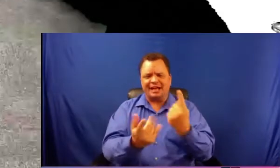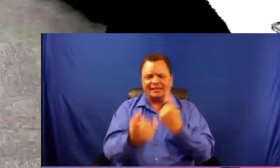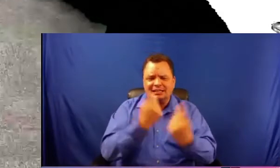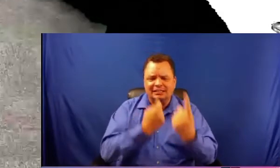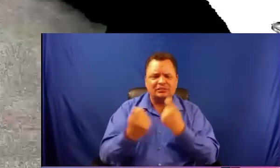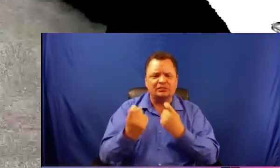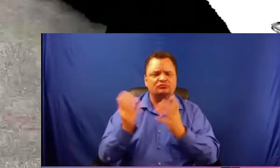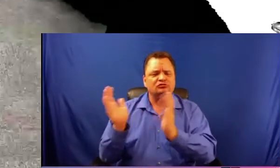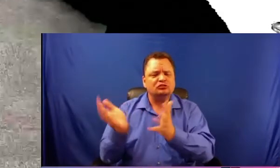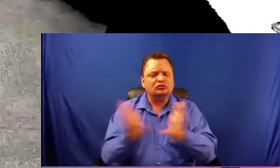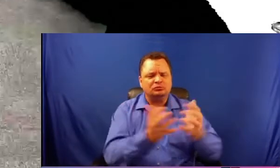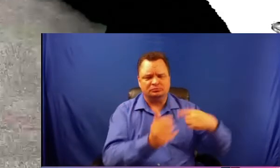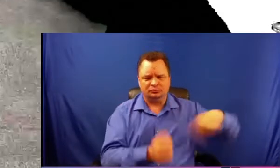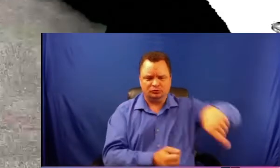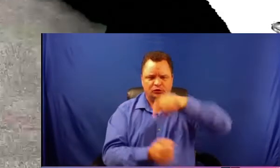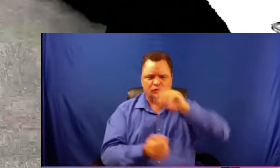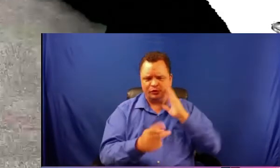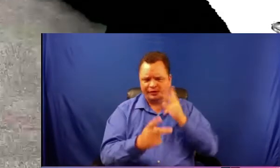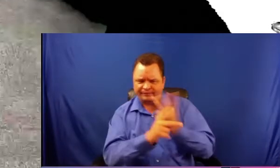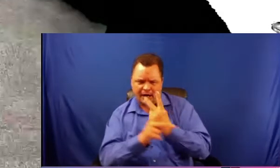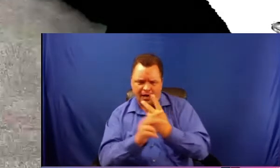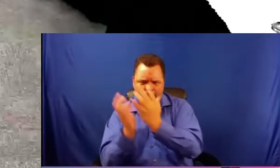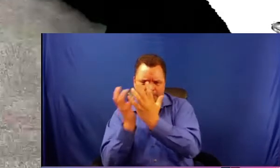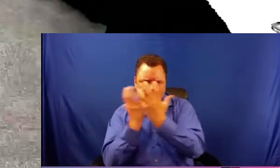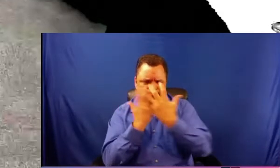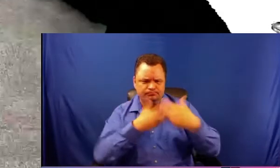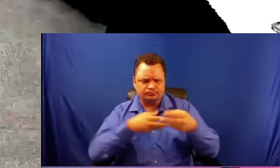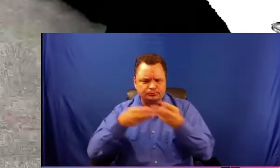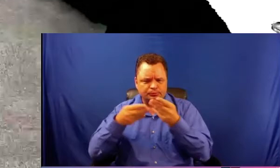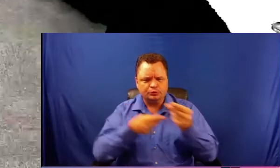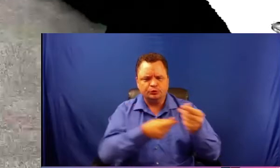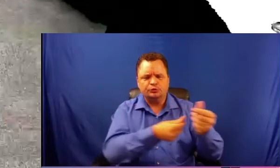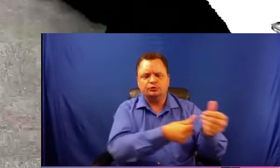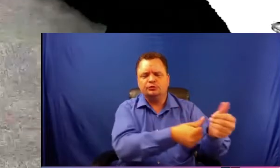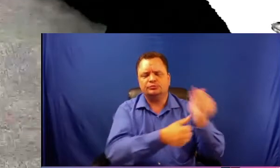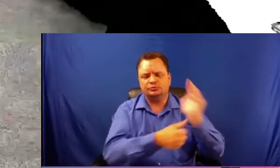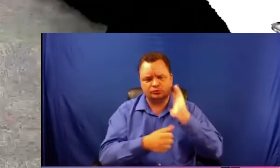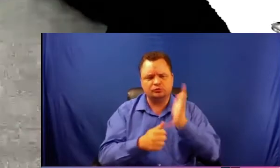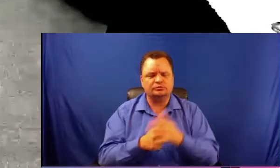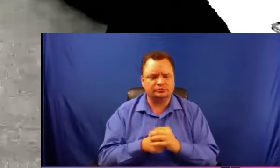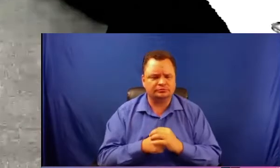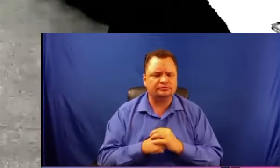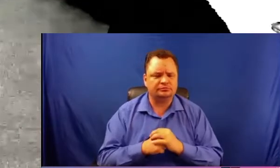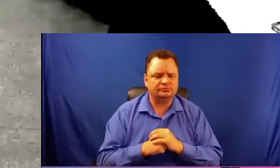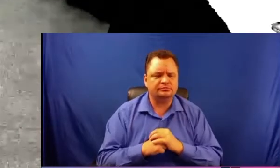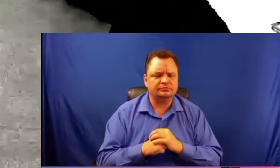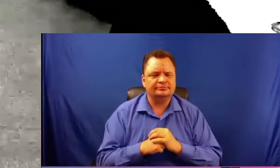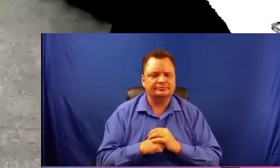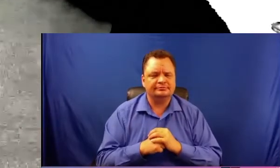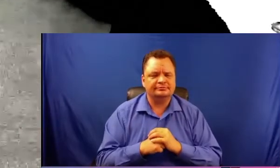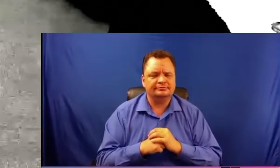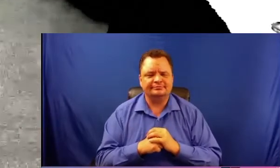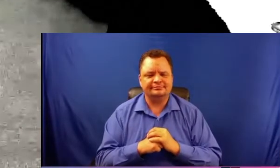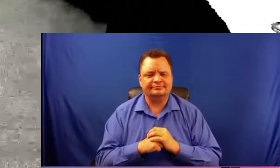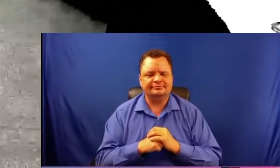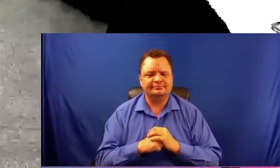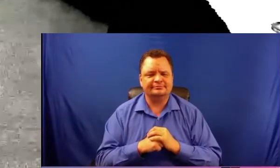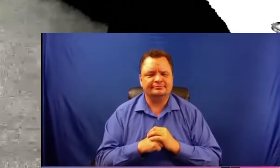stop and hear what you have to say. Okay? Okay. Thank you. Thanks, Kari. Okay, you have in front of you